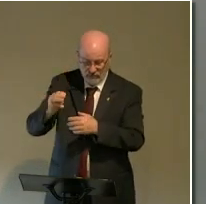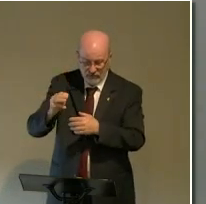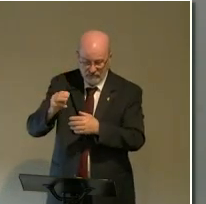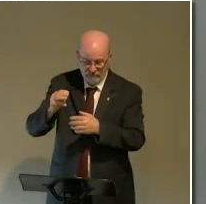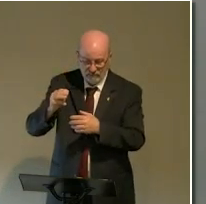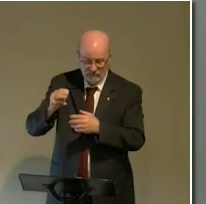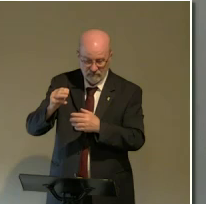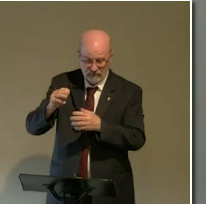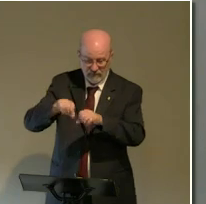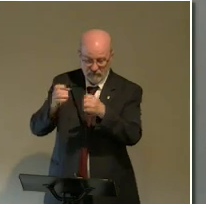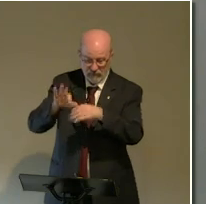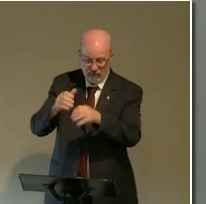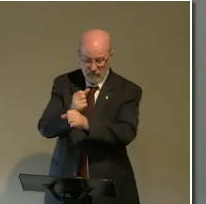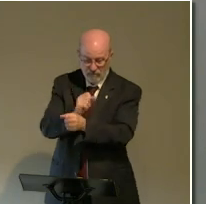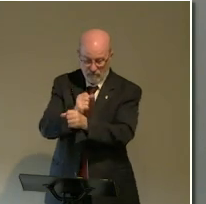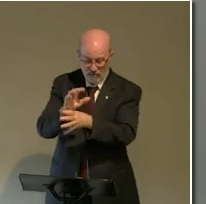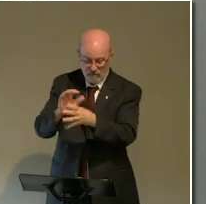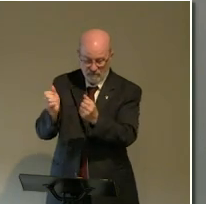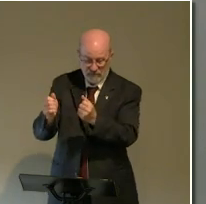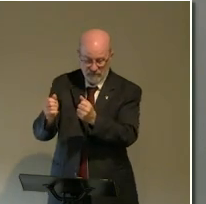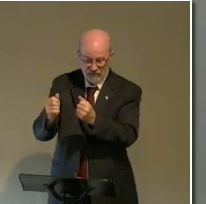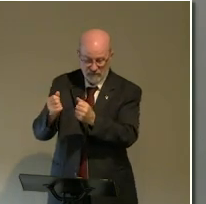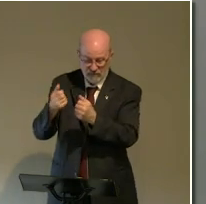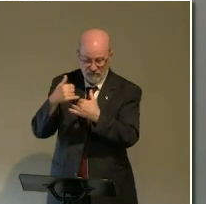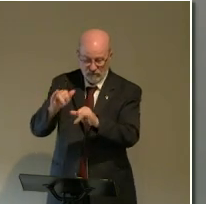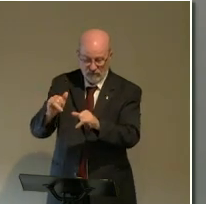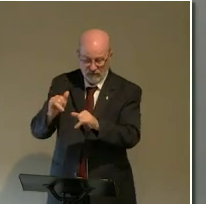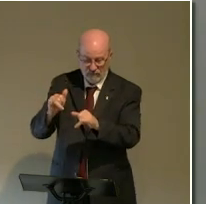break all their bones in pieces,